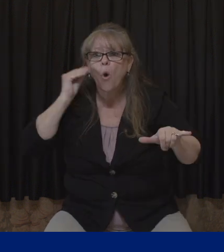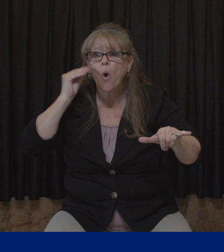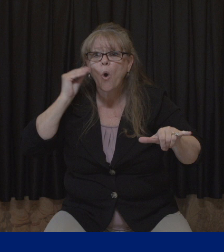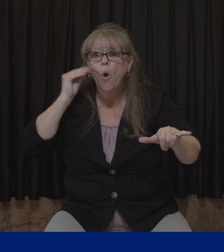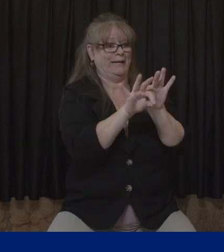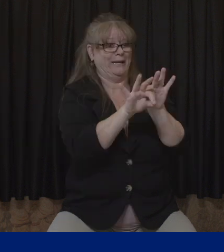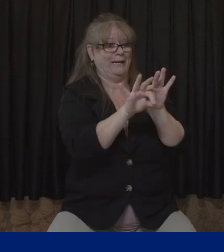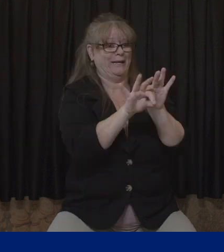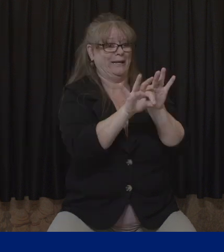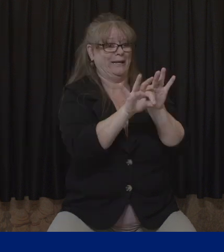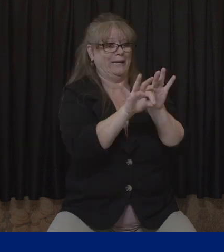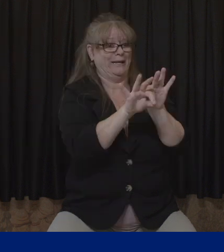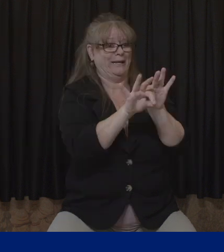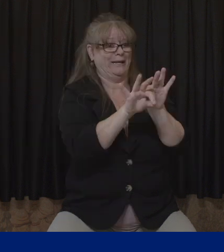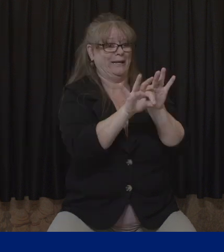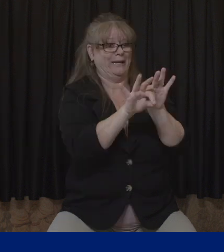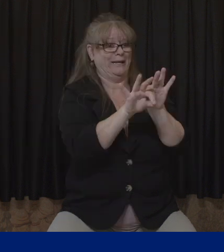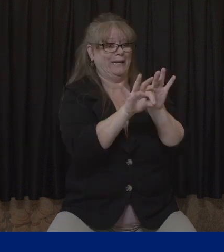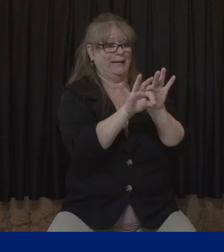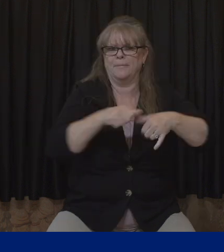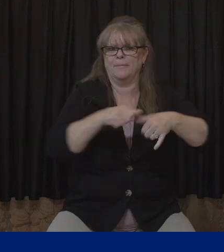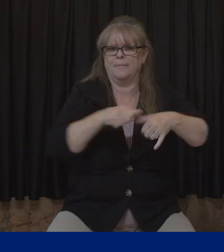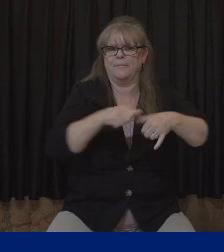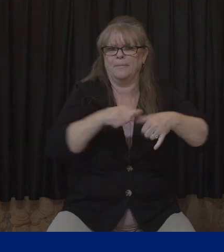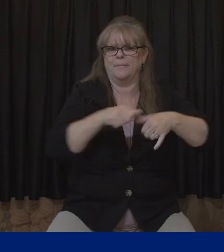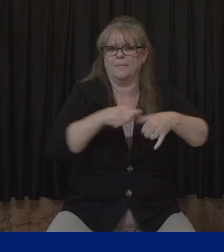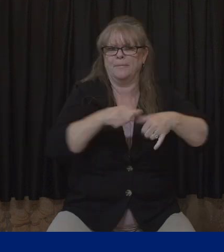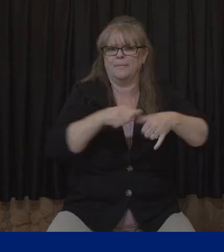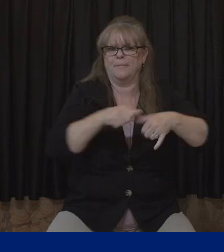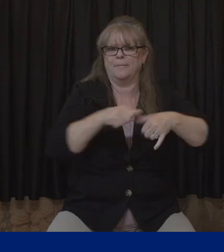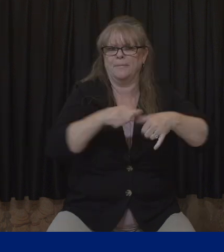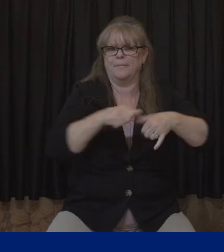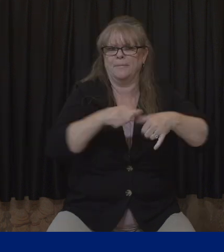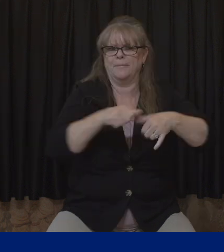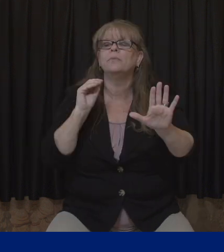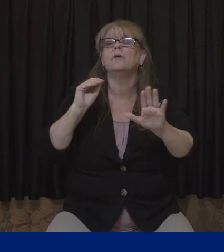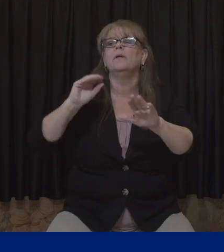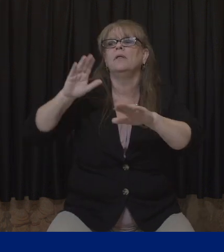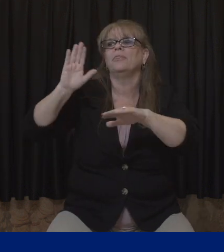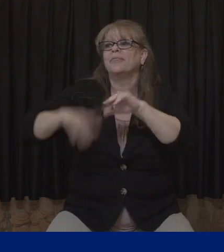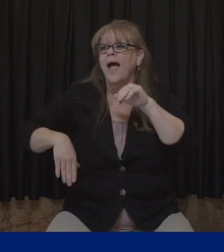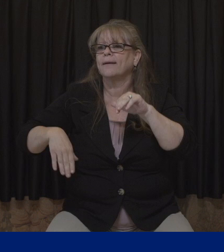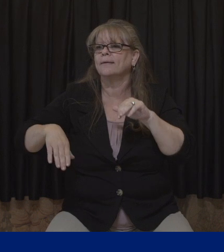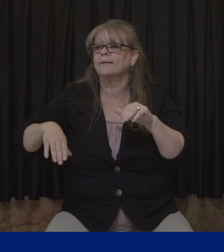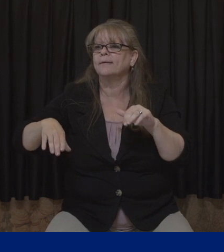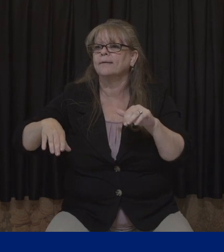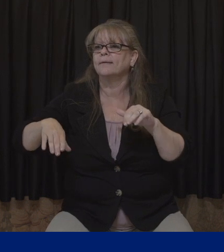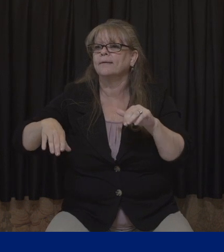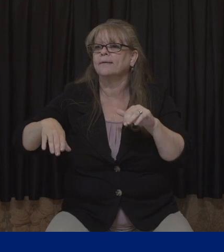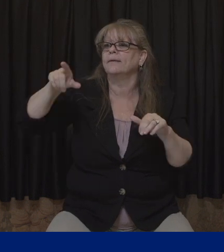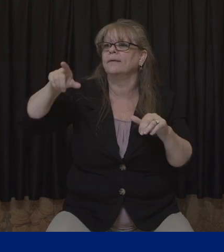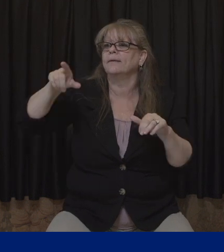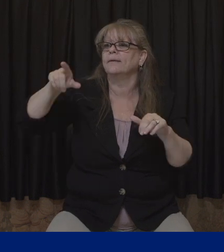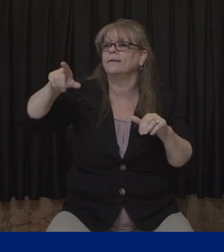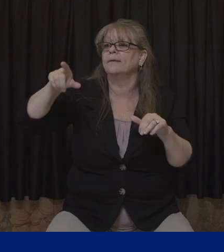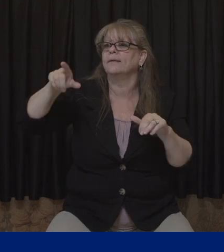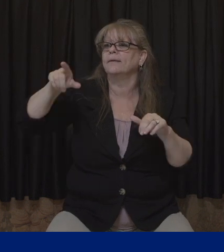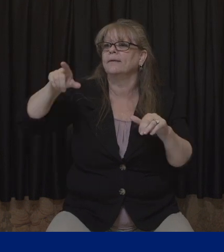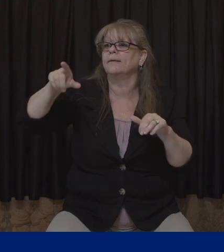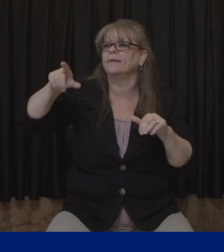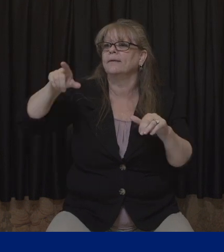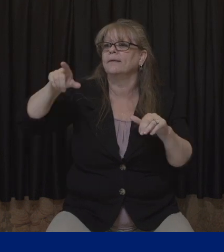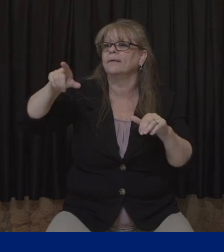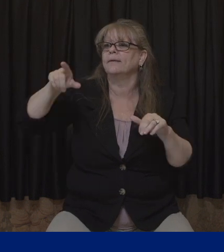did a stay-at-home in that manner. That's very different than the stay-at-home orders like Wuhan used, which were constructed